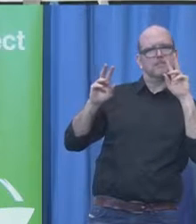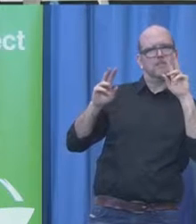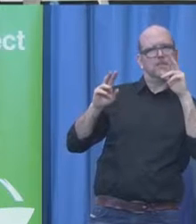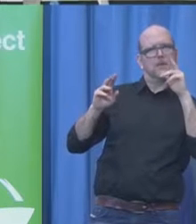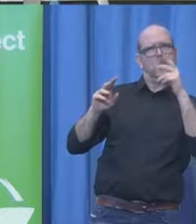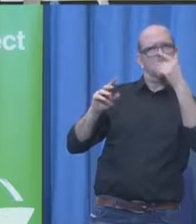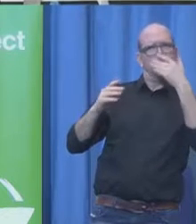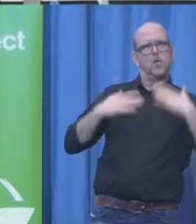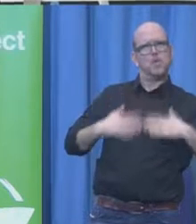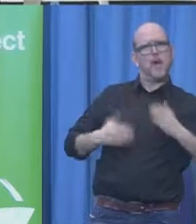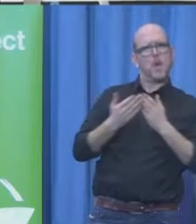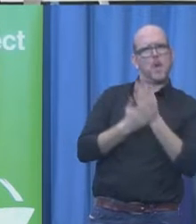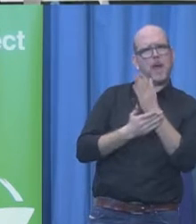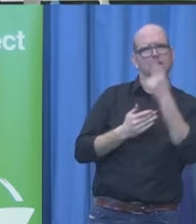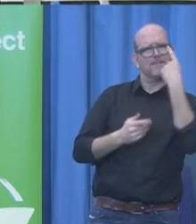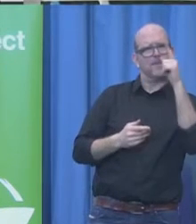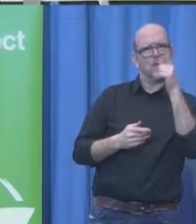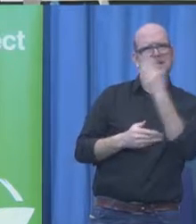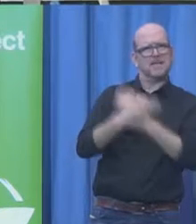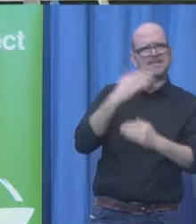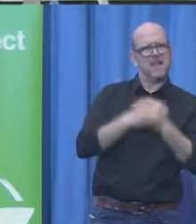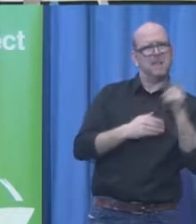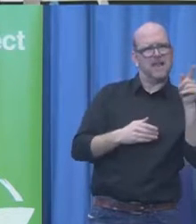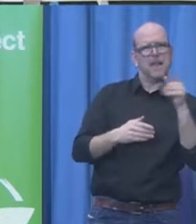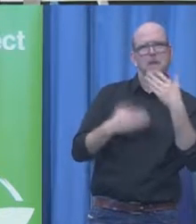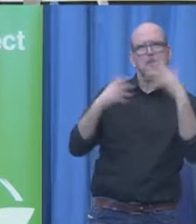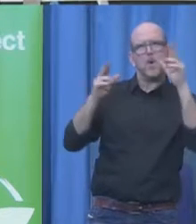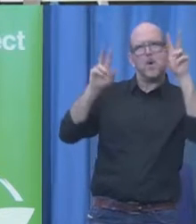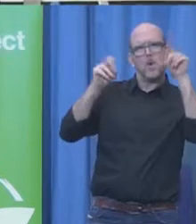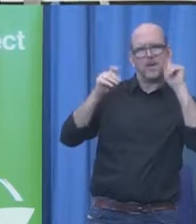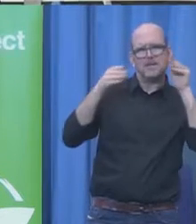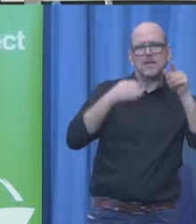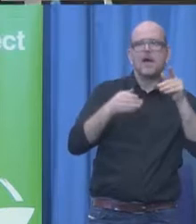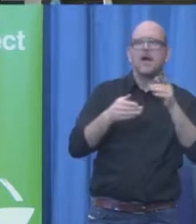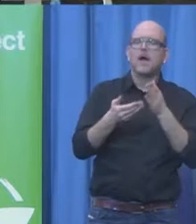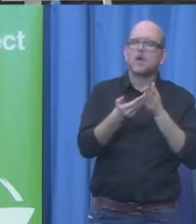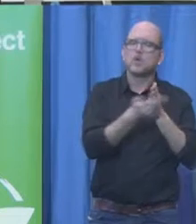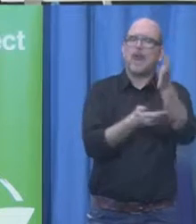I became old in Parliament.